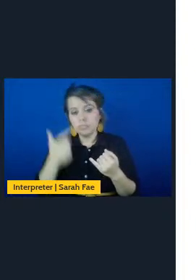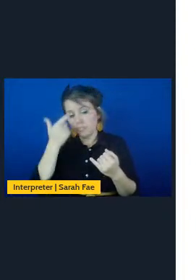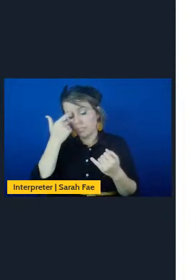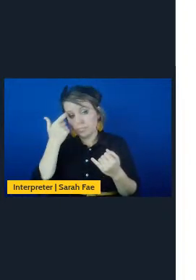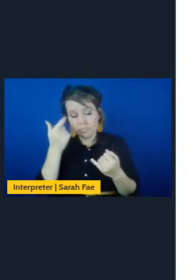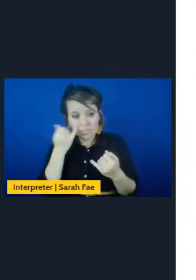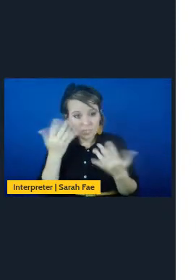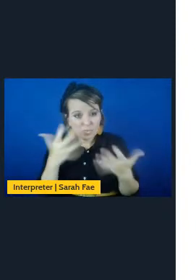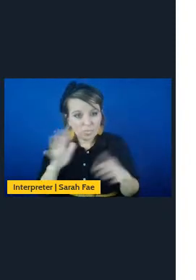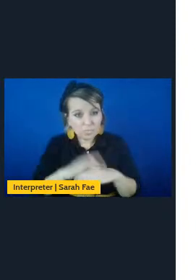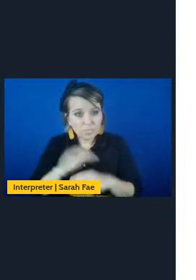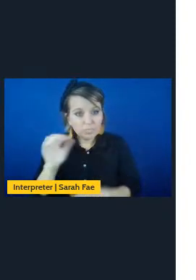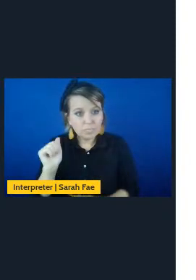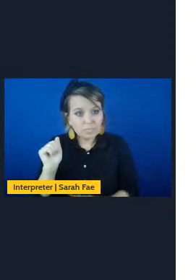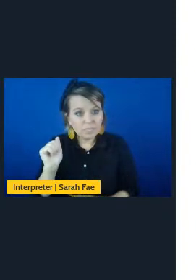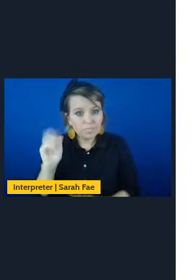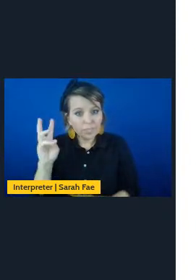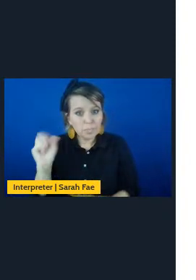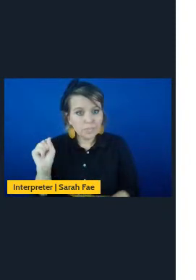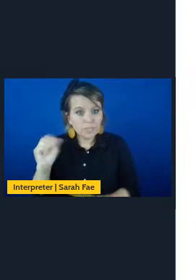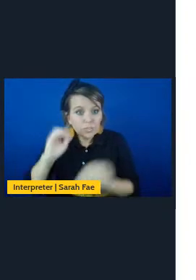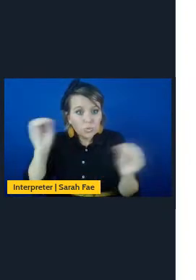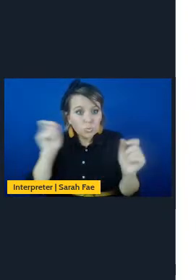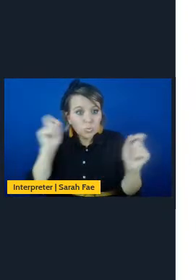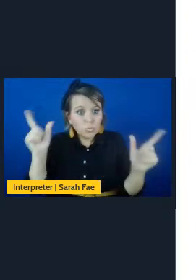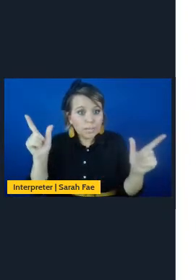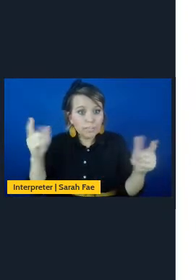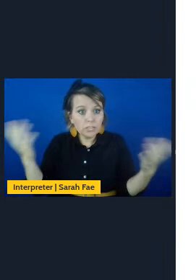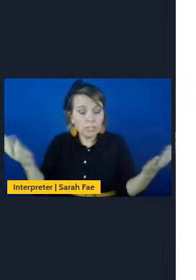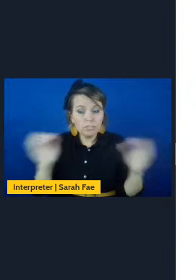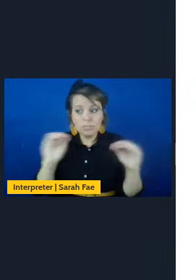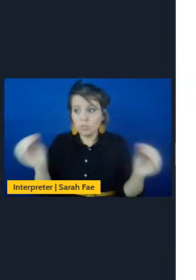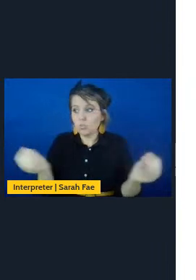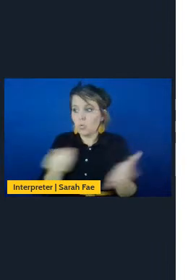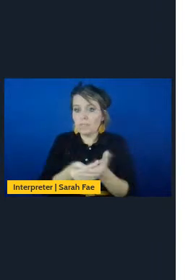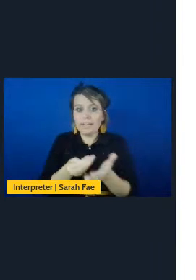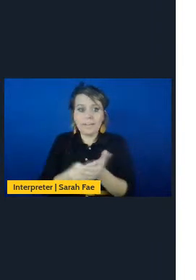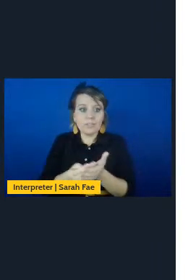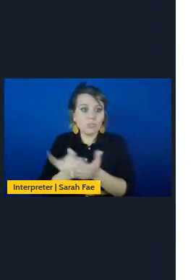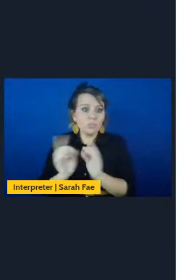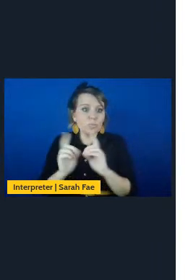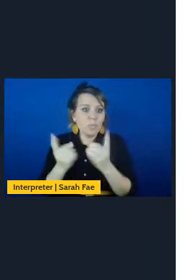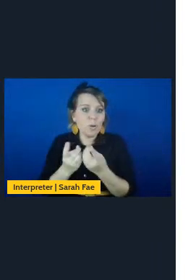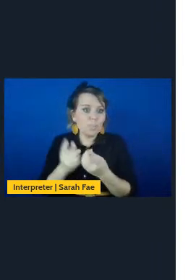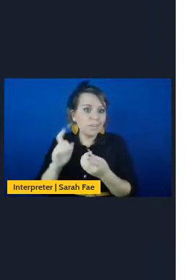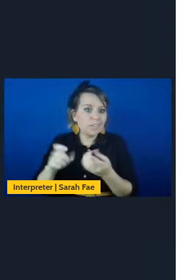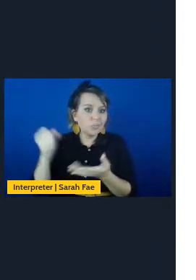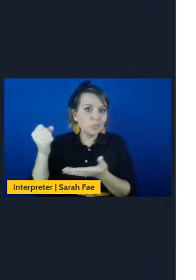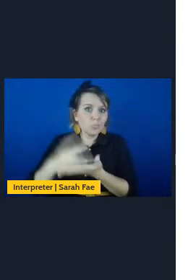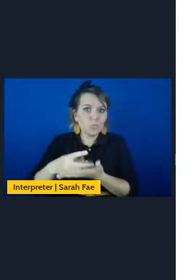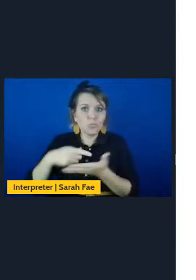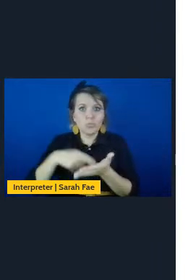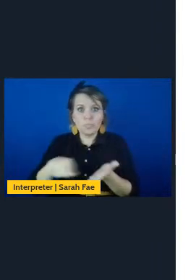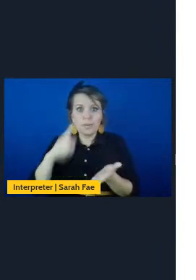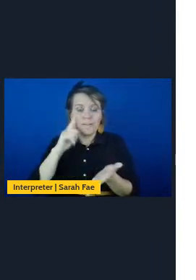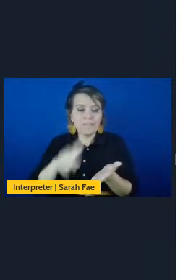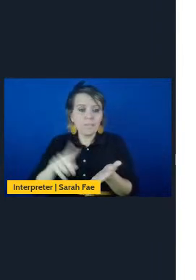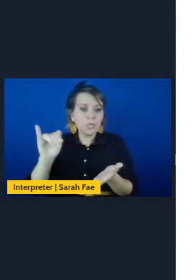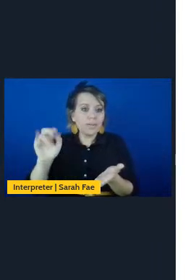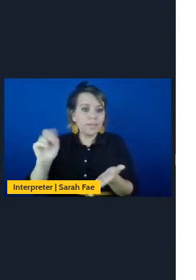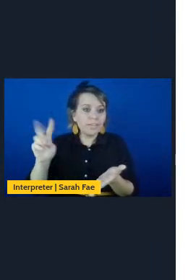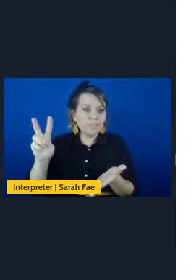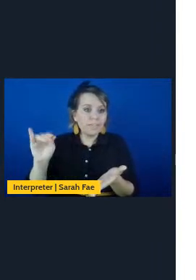is no separate billing, so there is no financial department that would need to approve and pay for invoices.